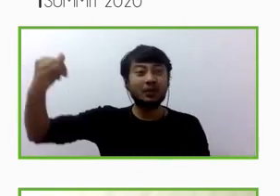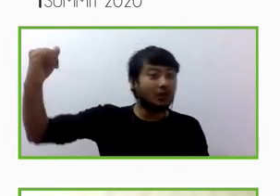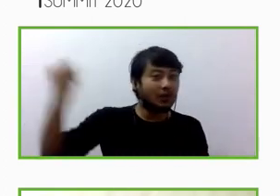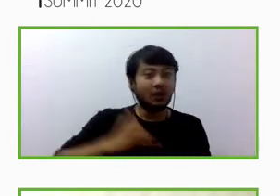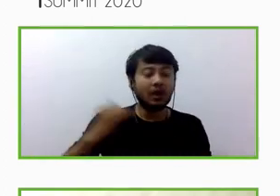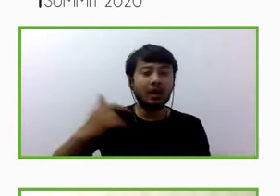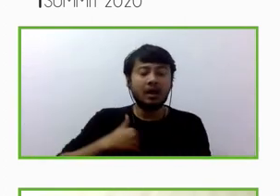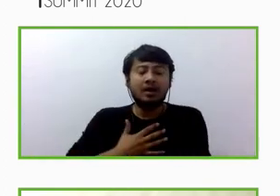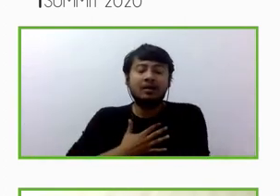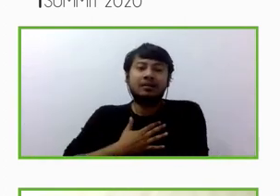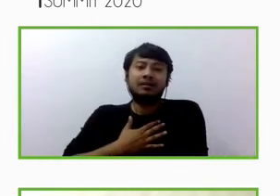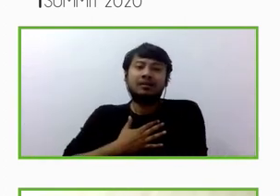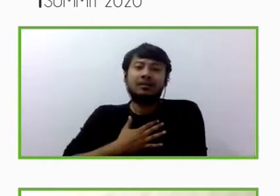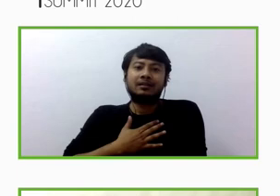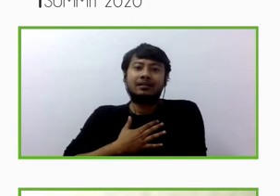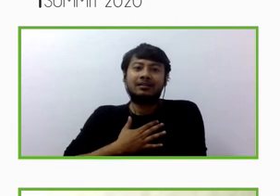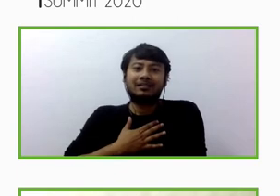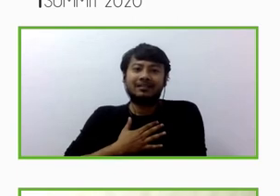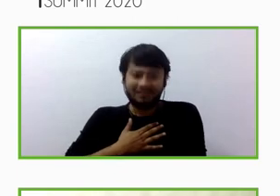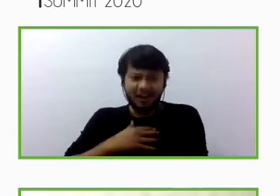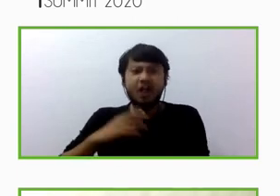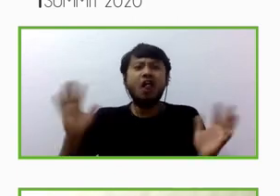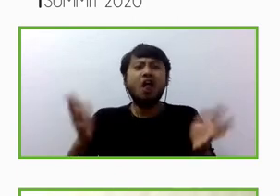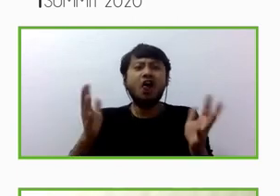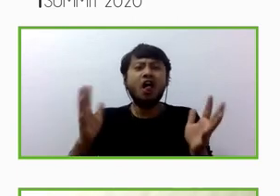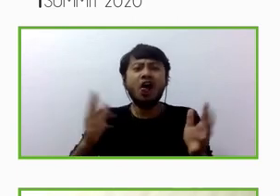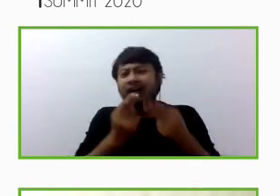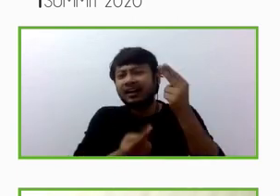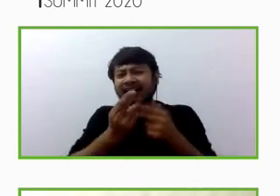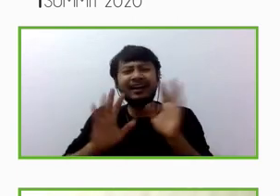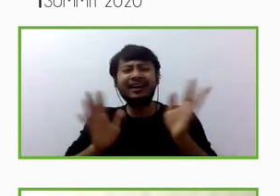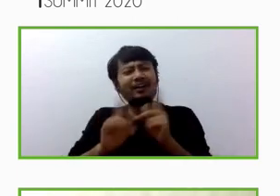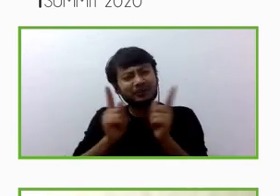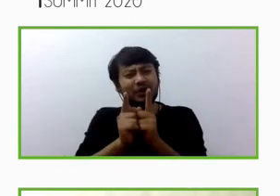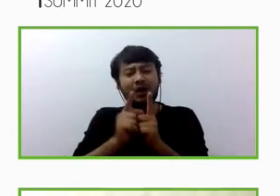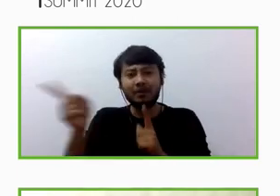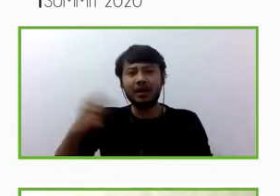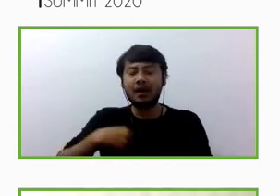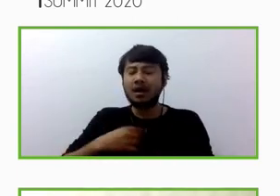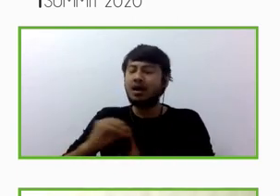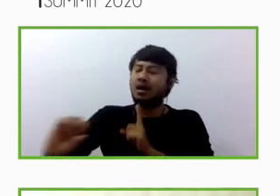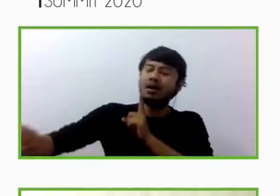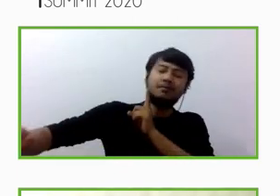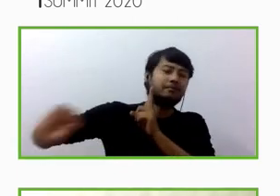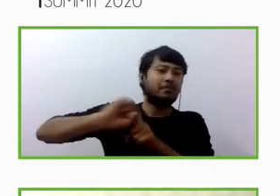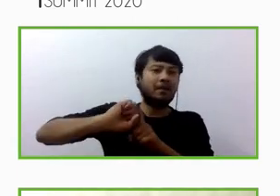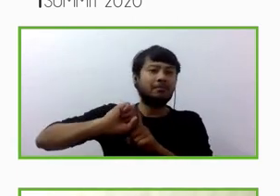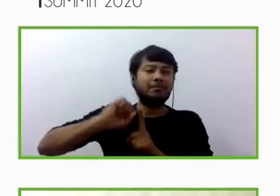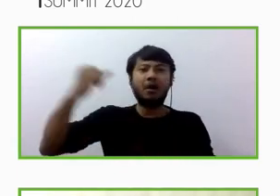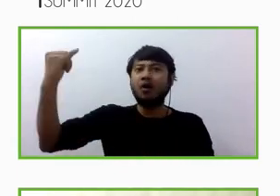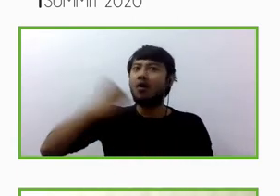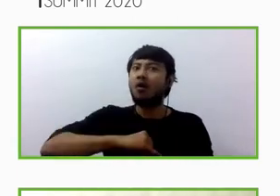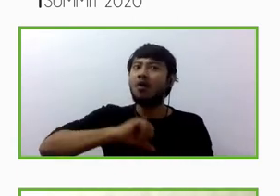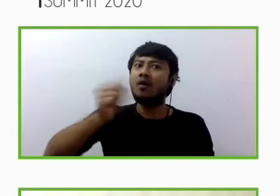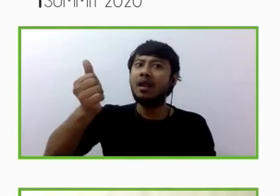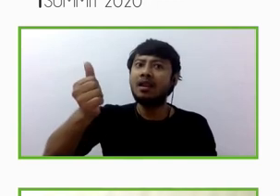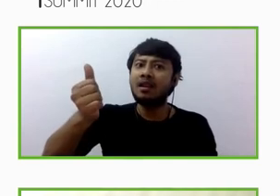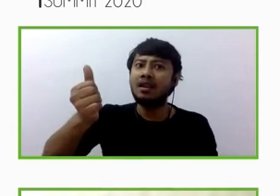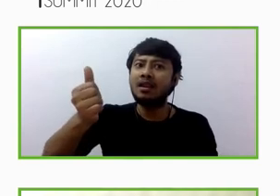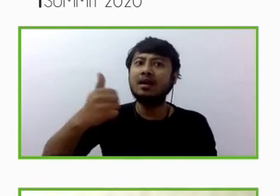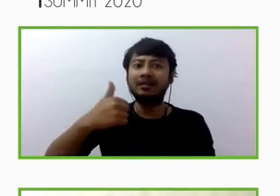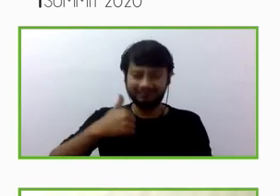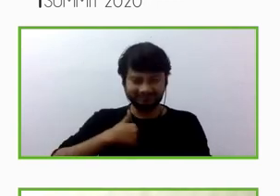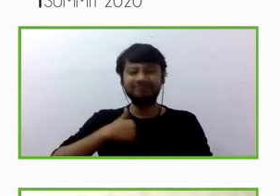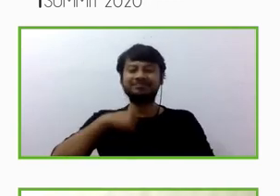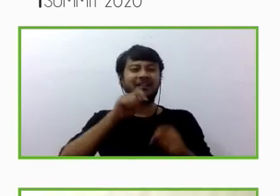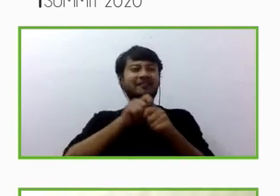all that deep, but it was a very powerful thing. By the time I got home, I discovered that I couldn't get her off